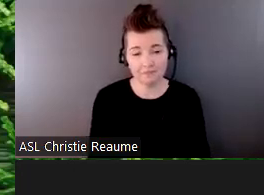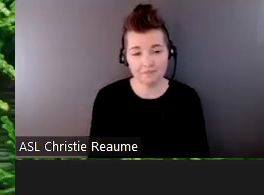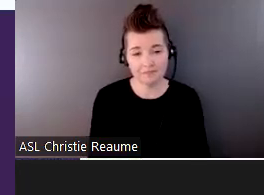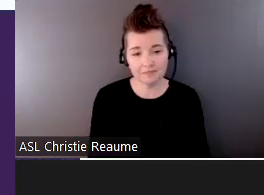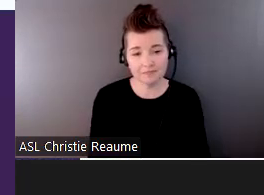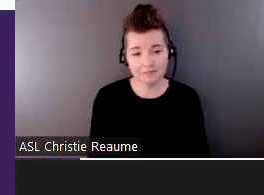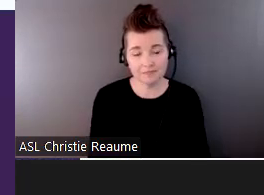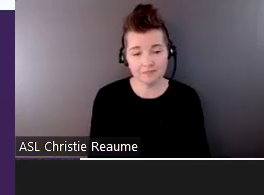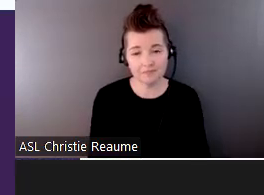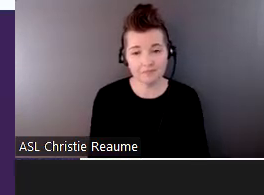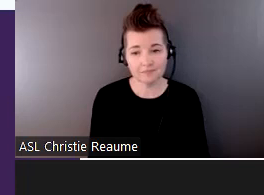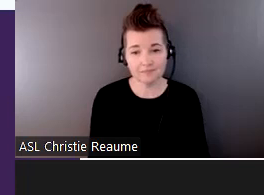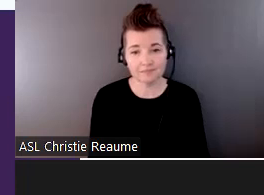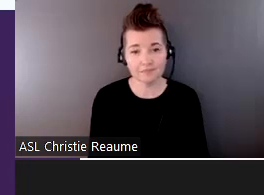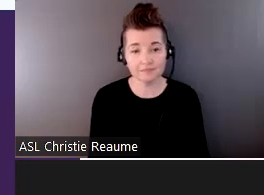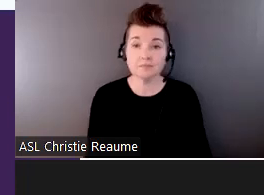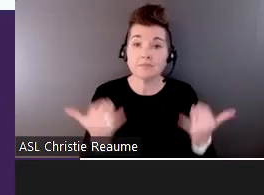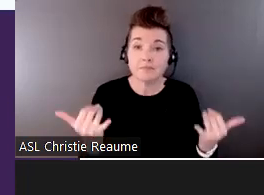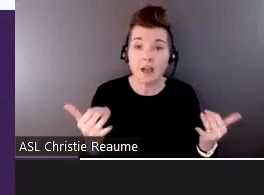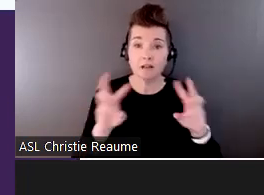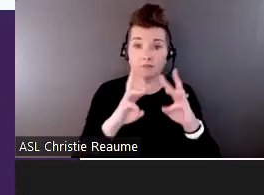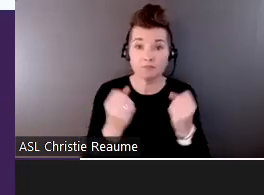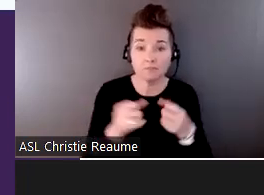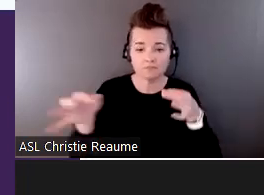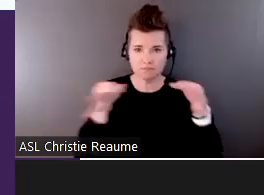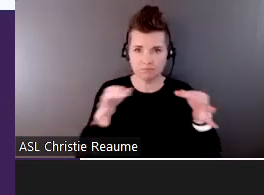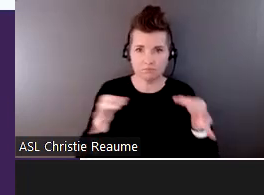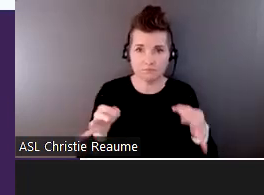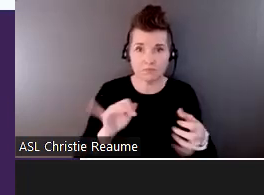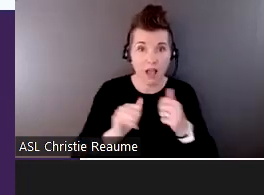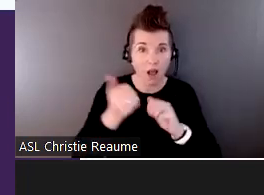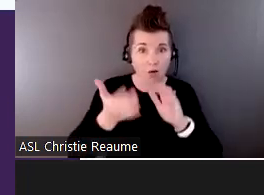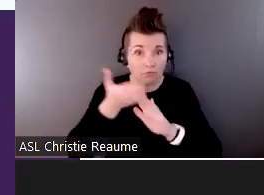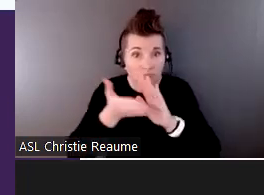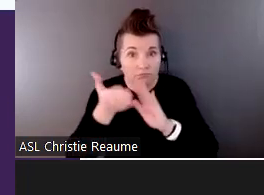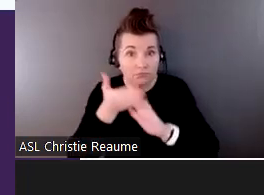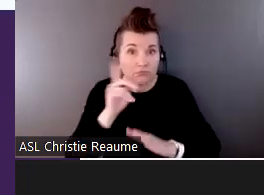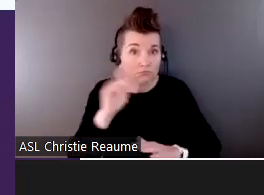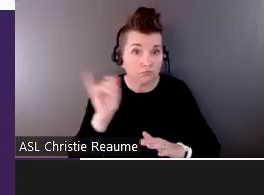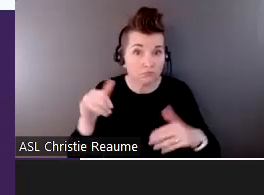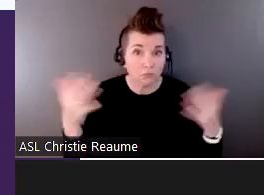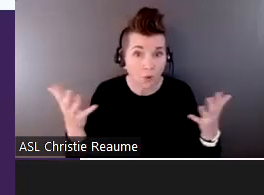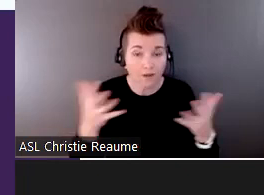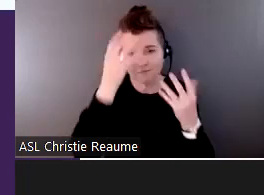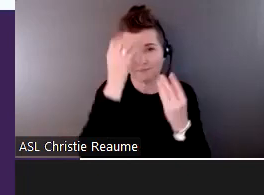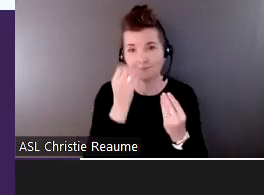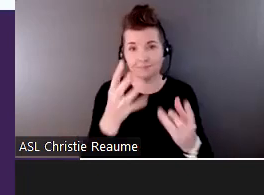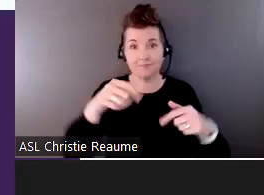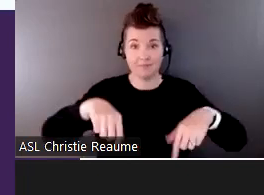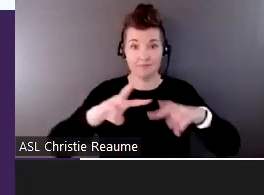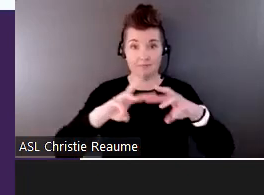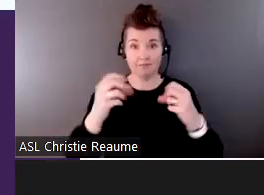just a few housekeeping items before we begin everyone will be muted during the session today